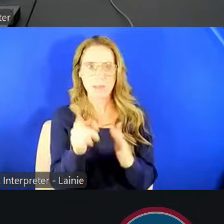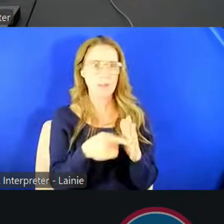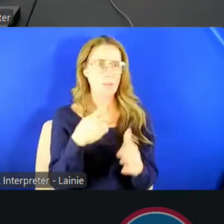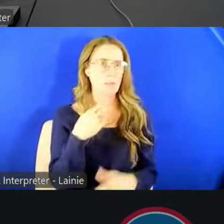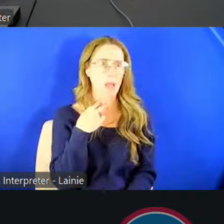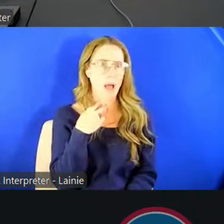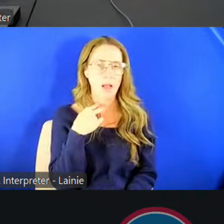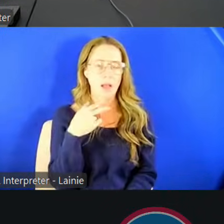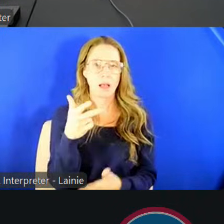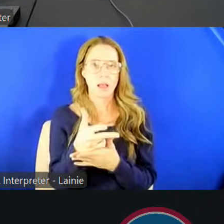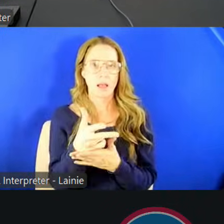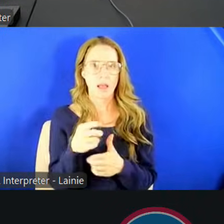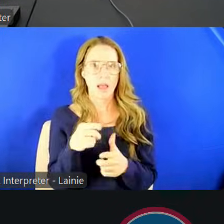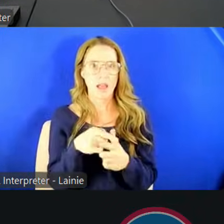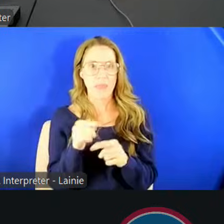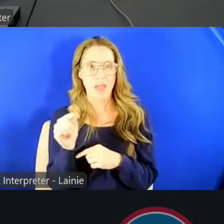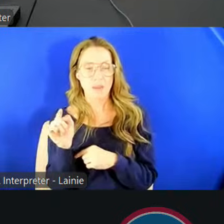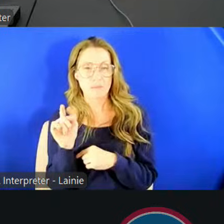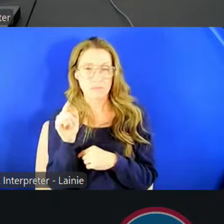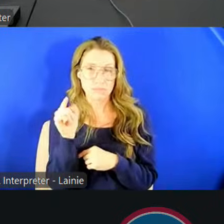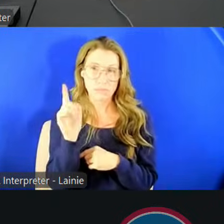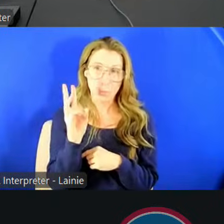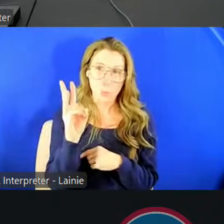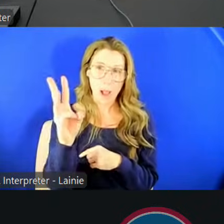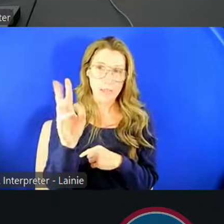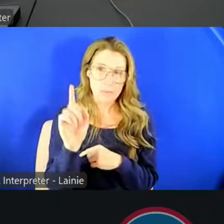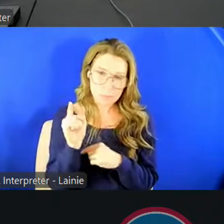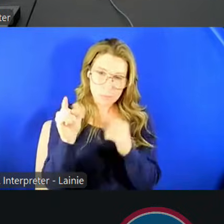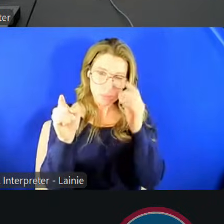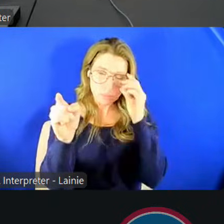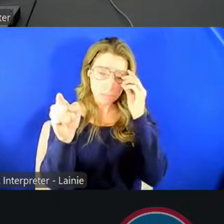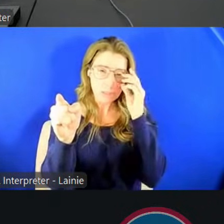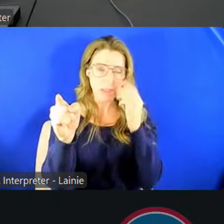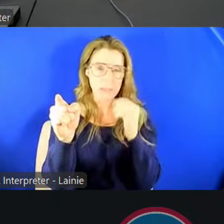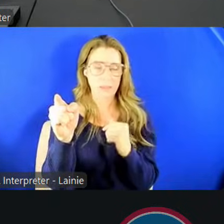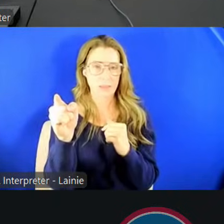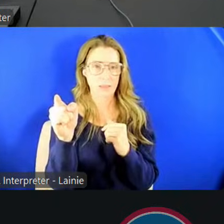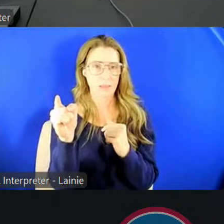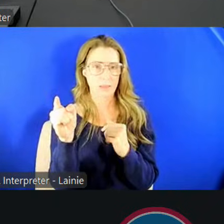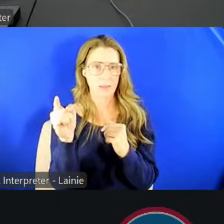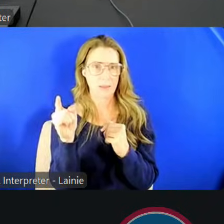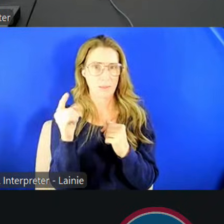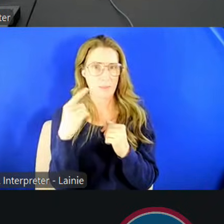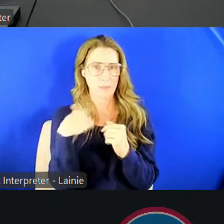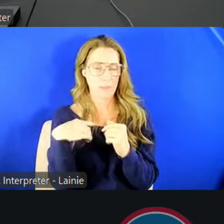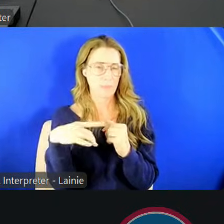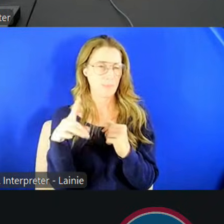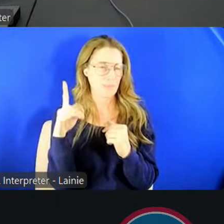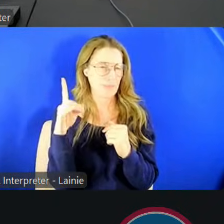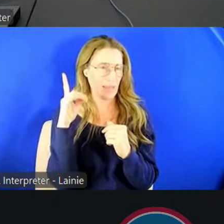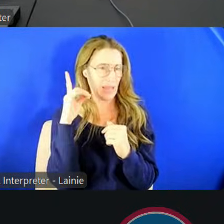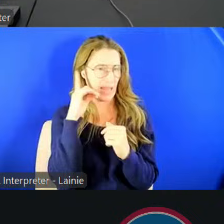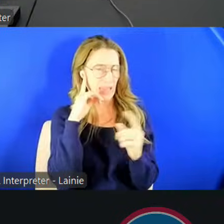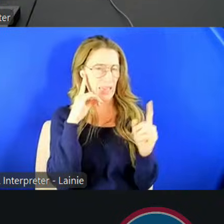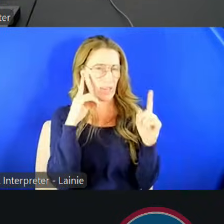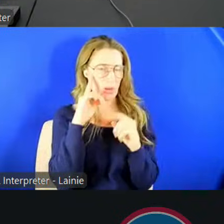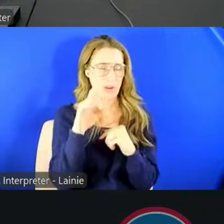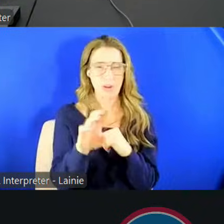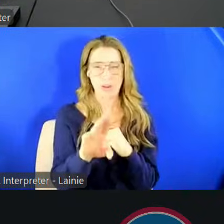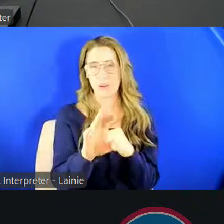go further west, one thing I hear from a lot of people who out in like Belmont Cragen or any of the other neighborhoods out that way,